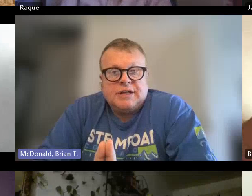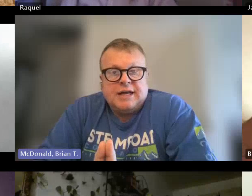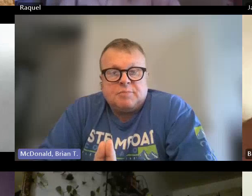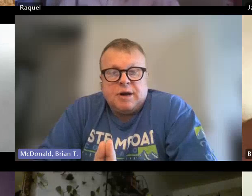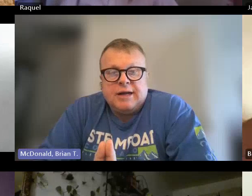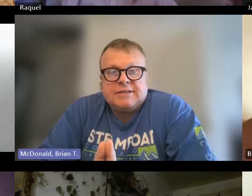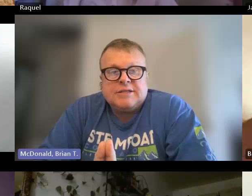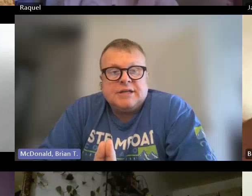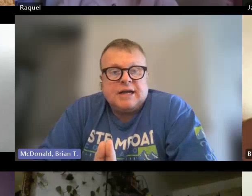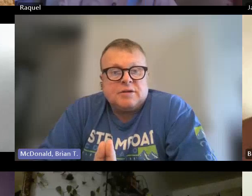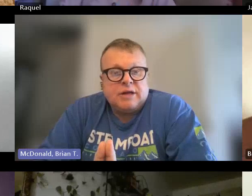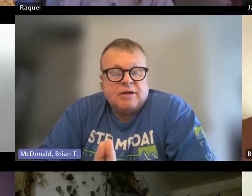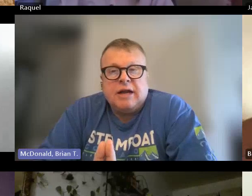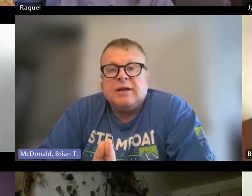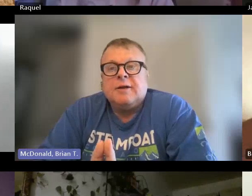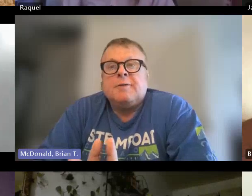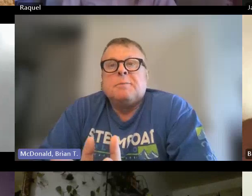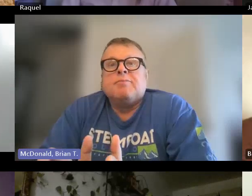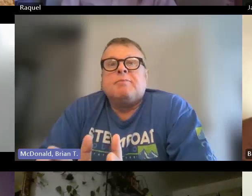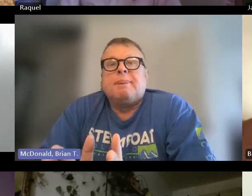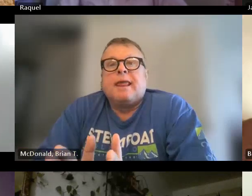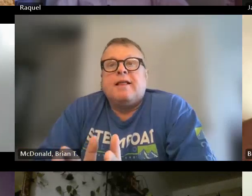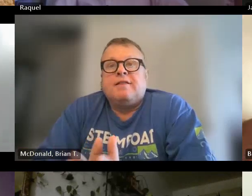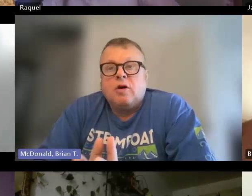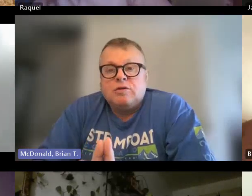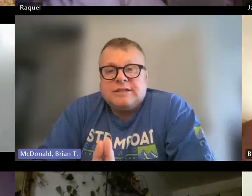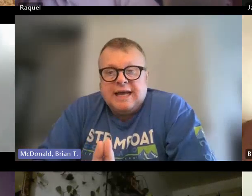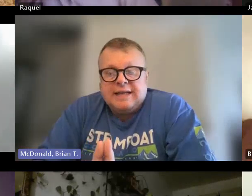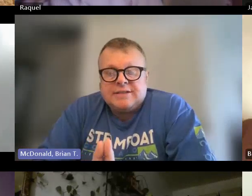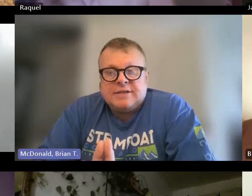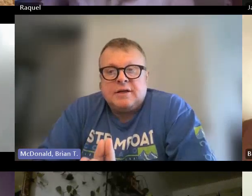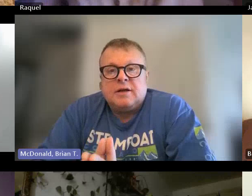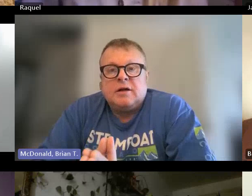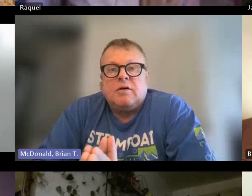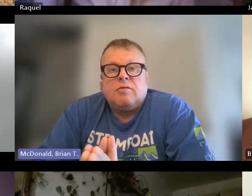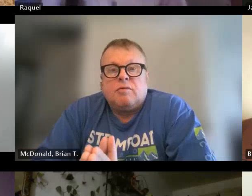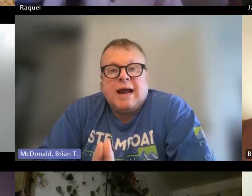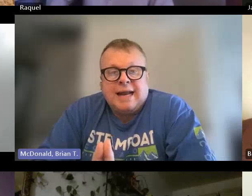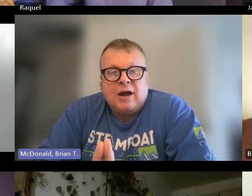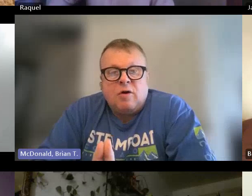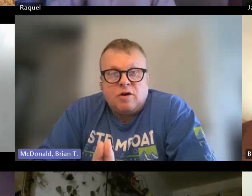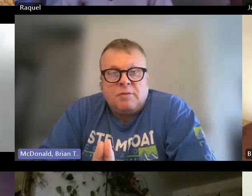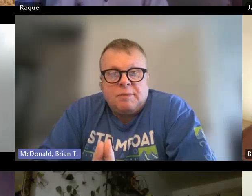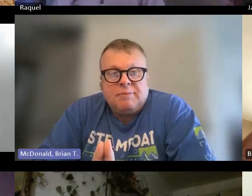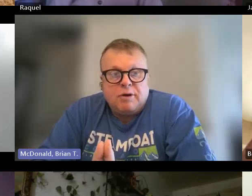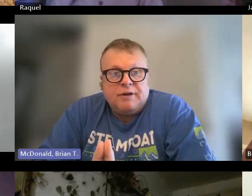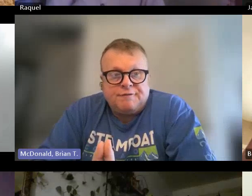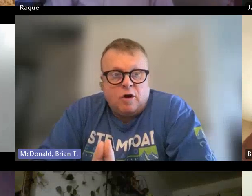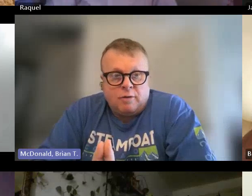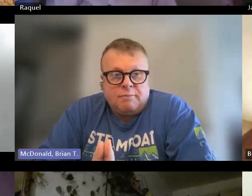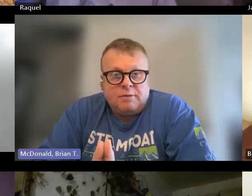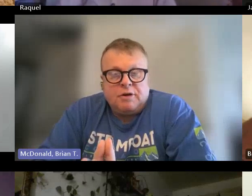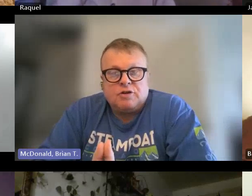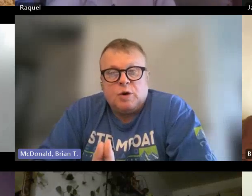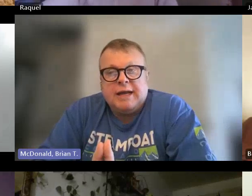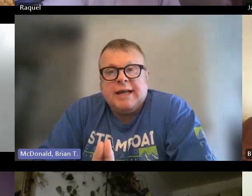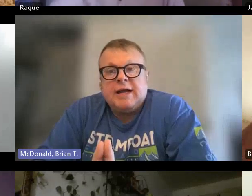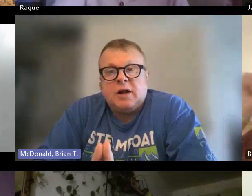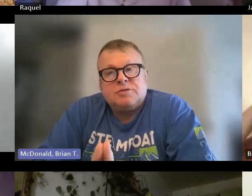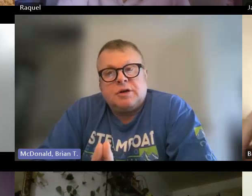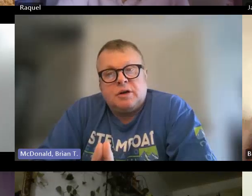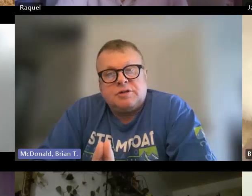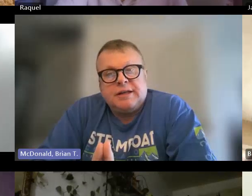Jordan says yes. Brandy says yes. Okay, great. Those dates right now are going to be pretty firm because